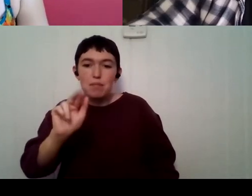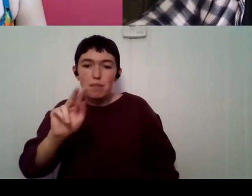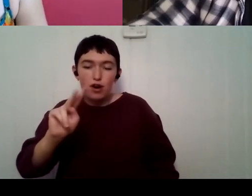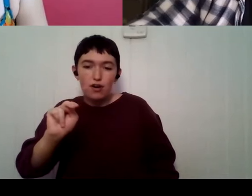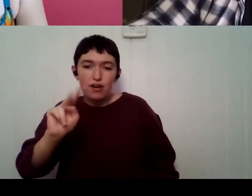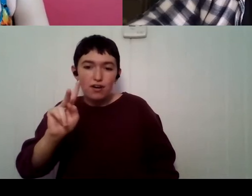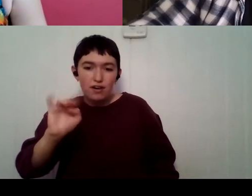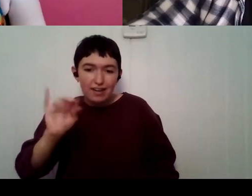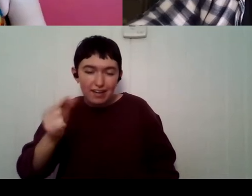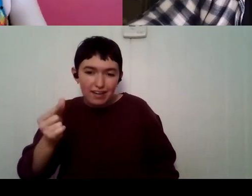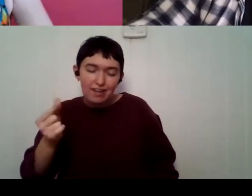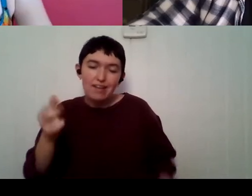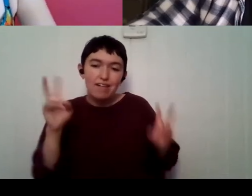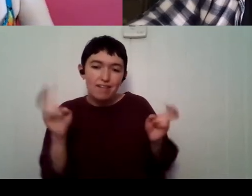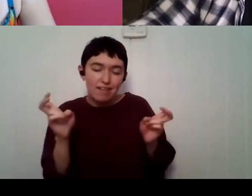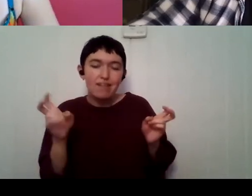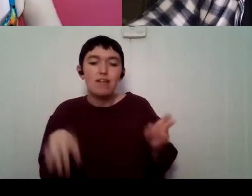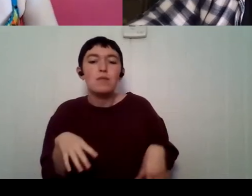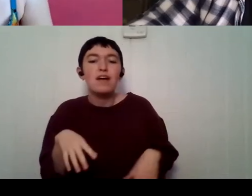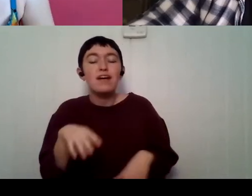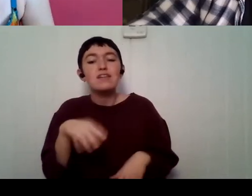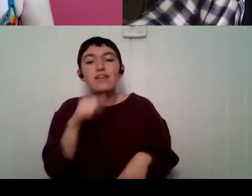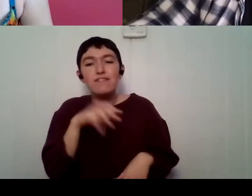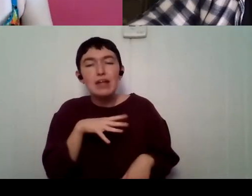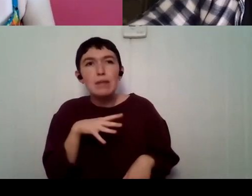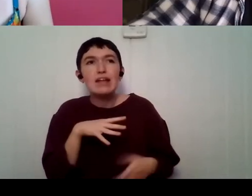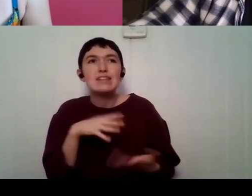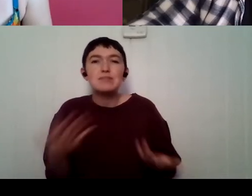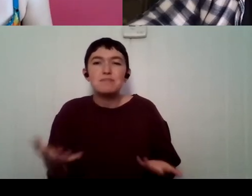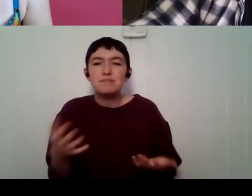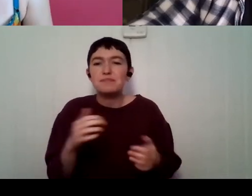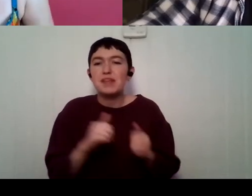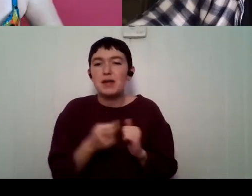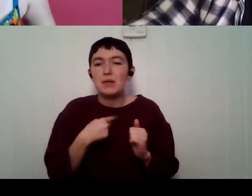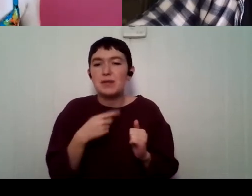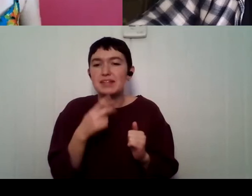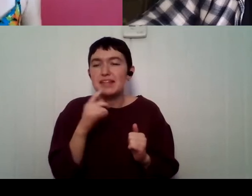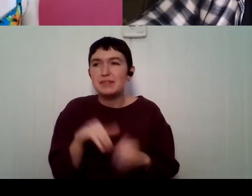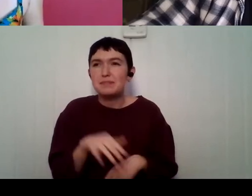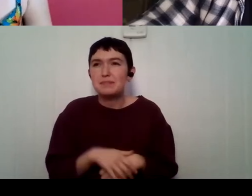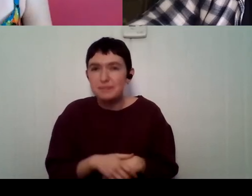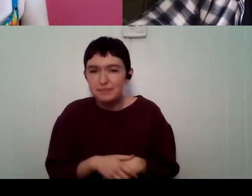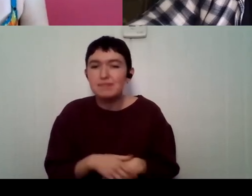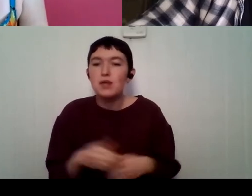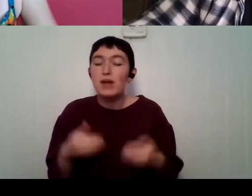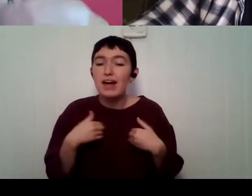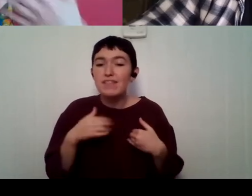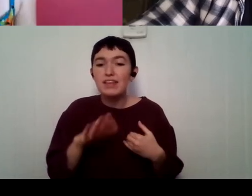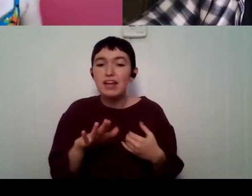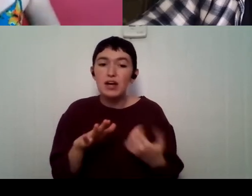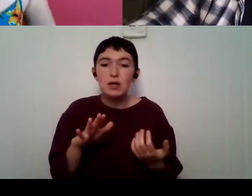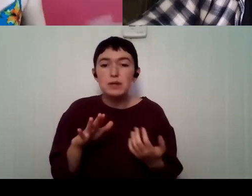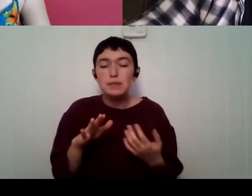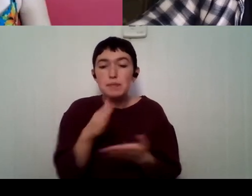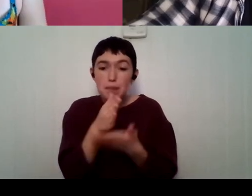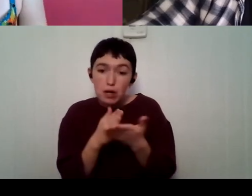the females, how do I put this? The females have, their lady bits are a bit